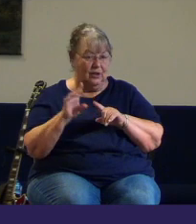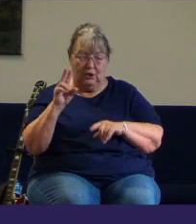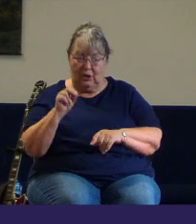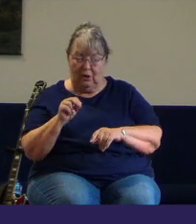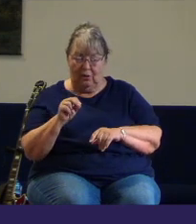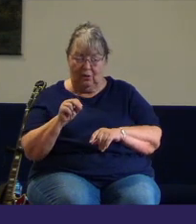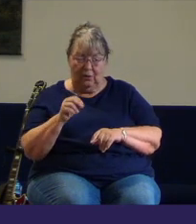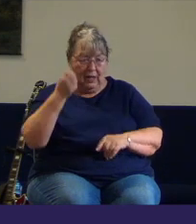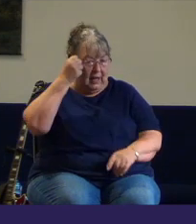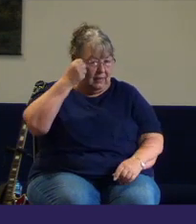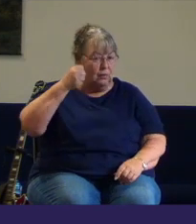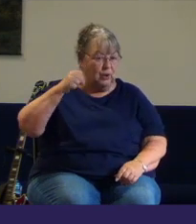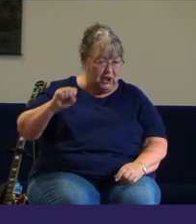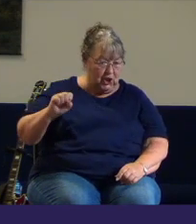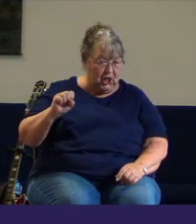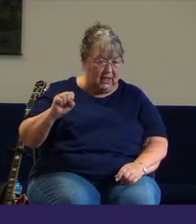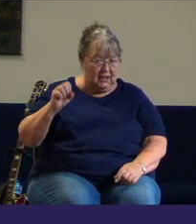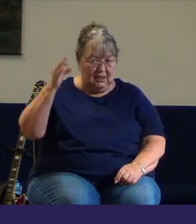his preaching.